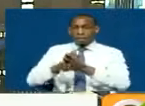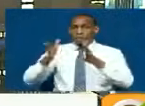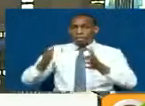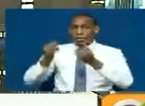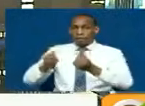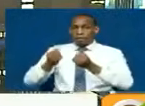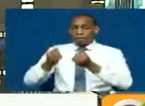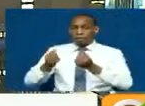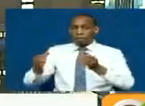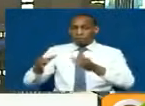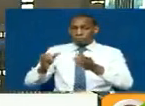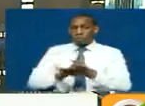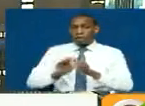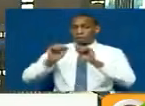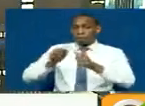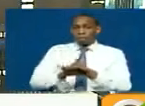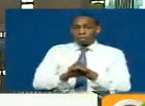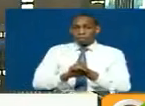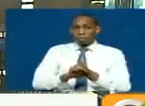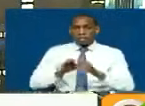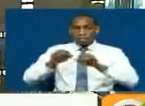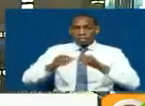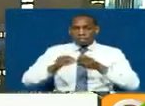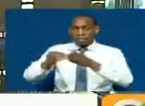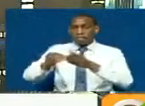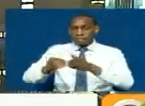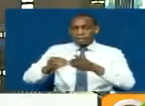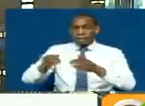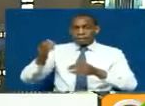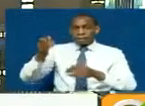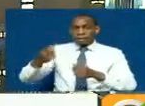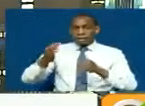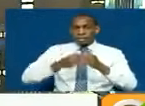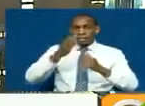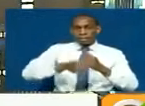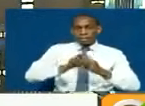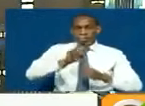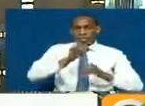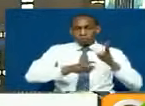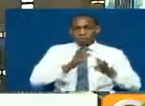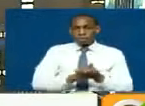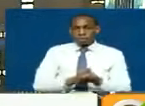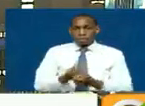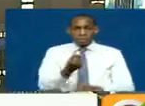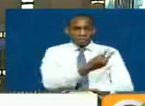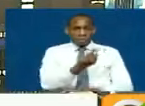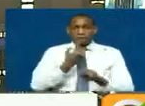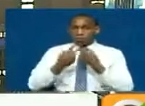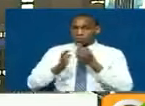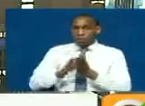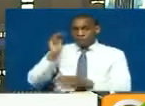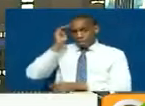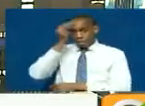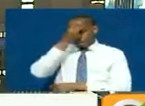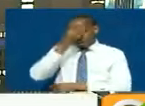political parties and the possibility of overbearing leadership once the August 2022 bridge is crossed. The duo has been in talks with